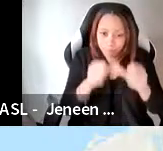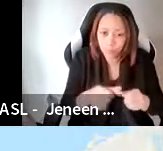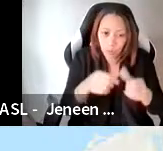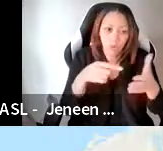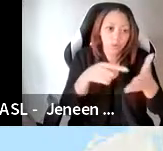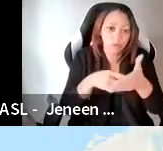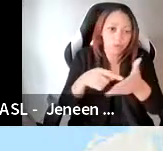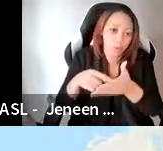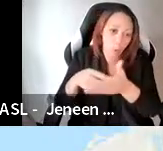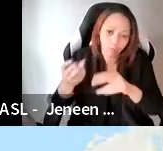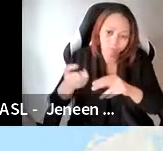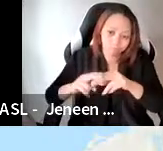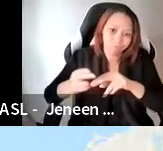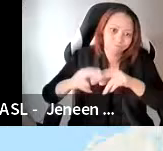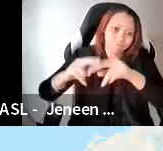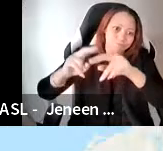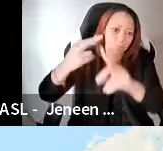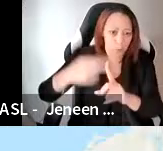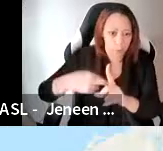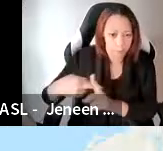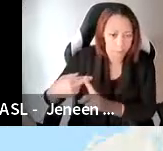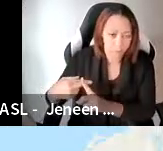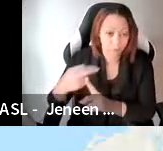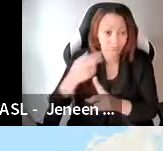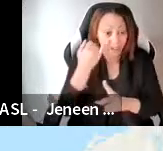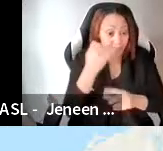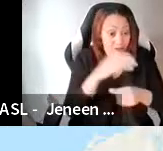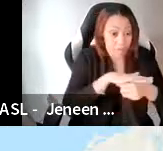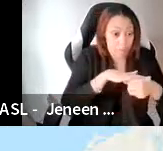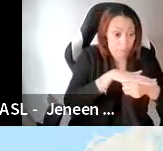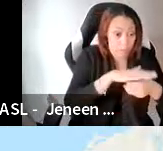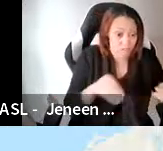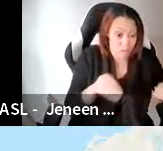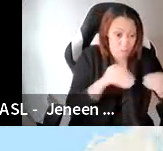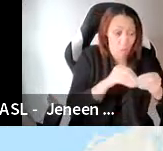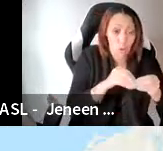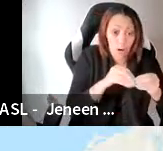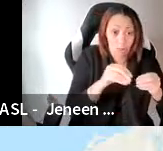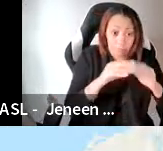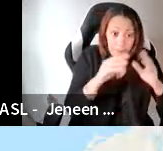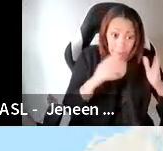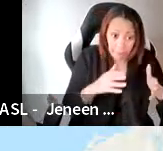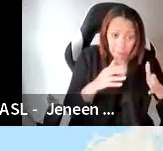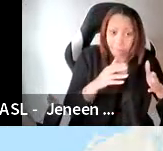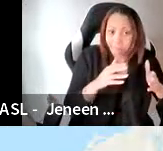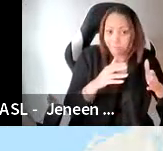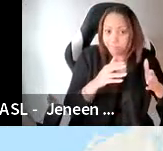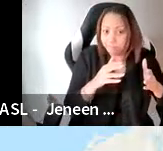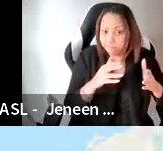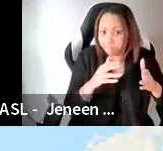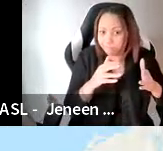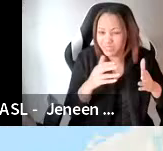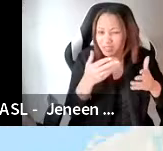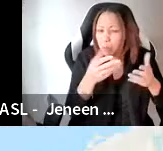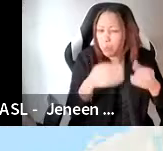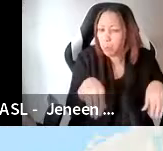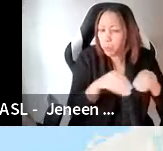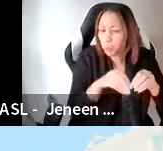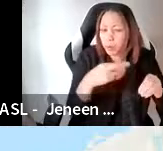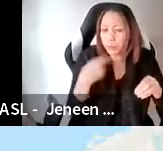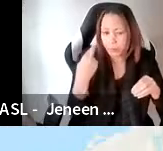increases in rent. So if a neighborhood has more households in this situation, it is a more at-risk